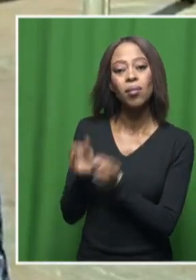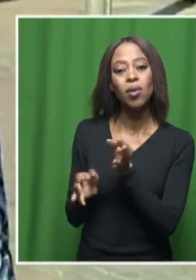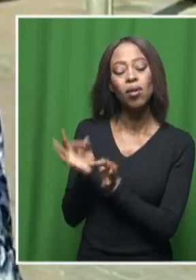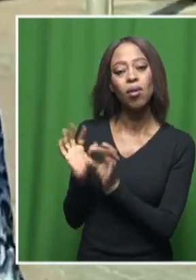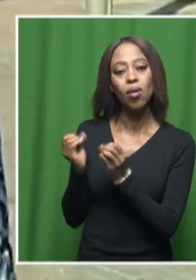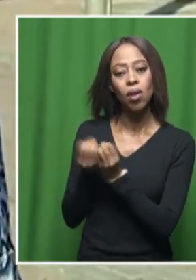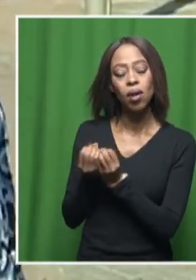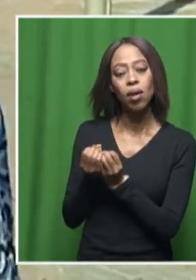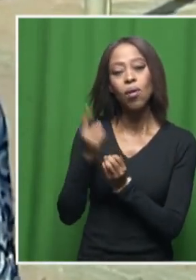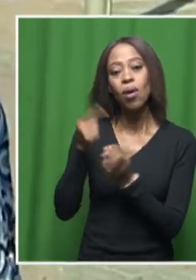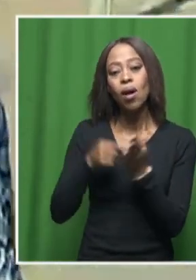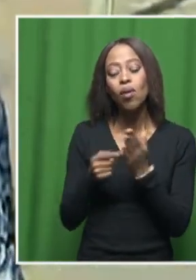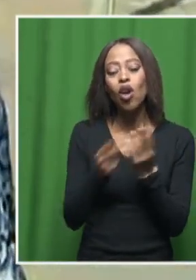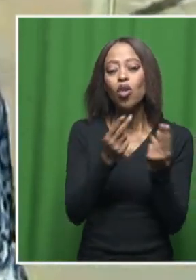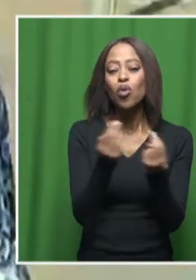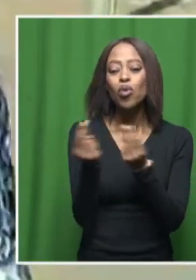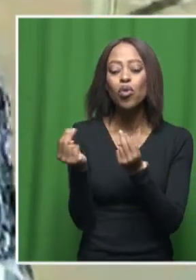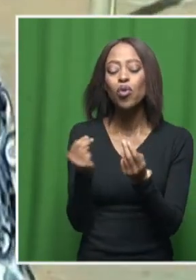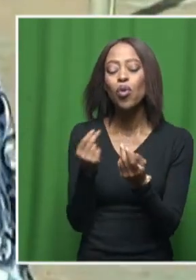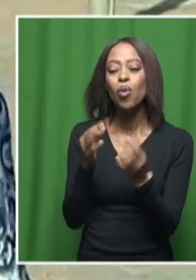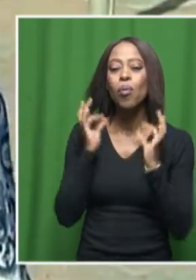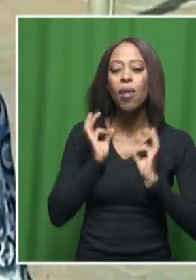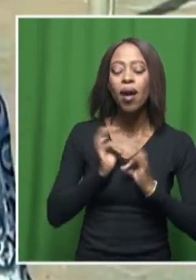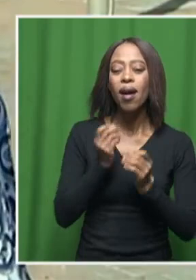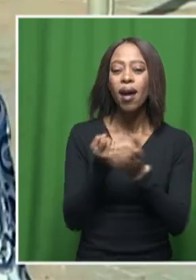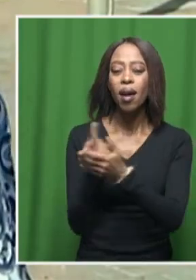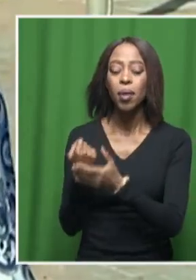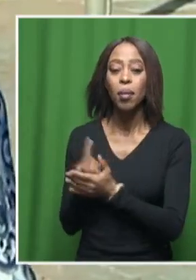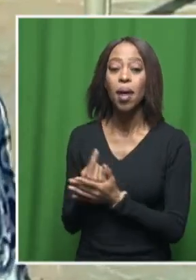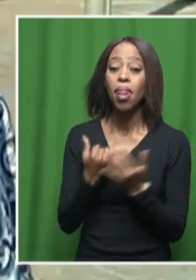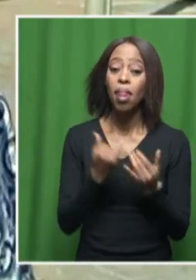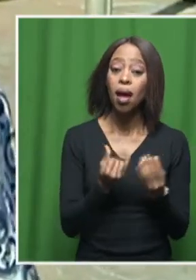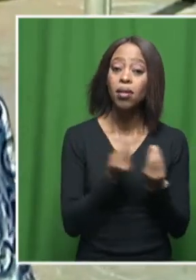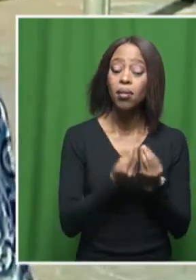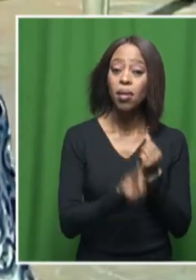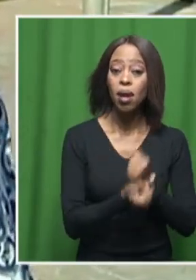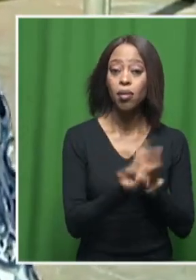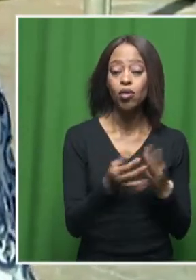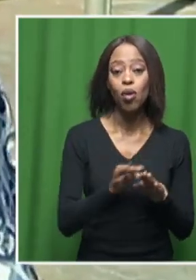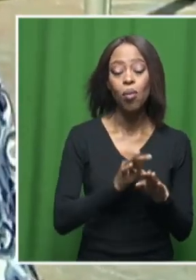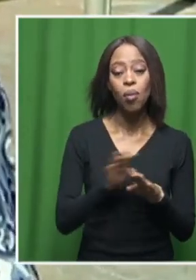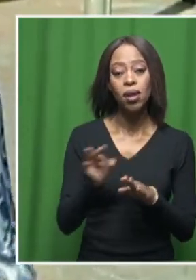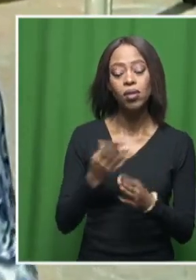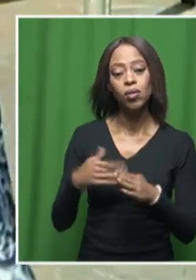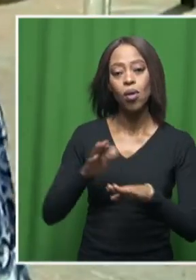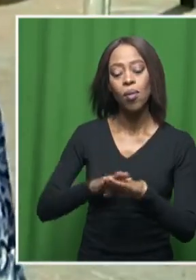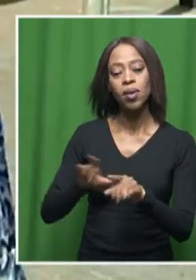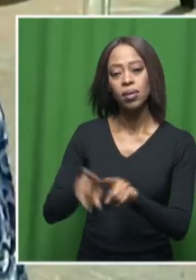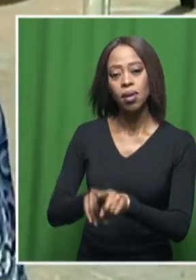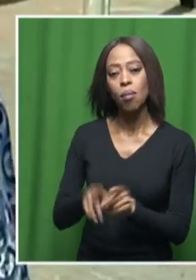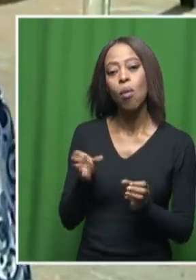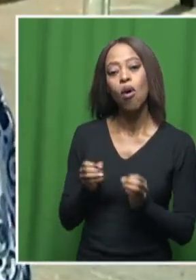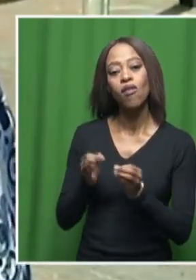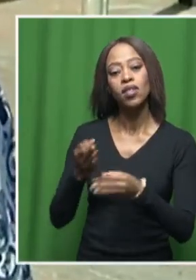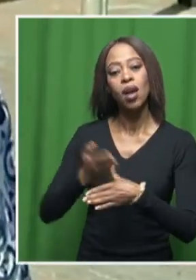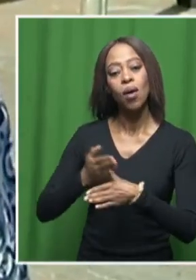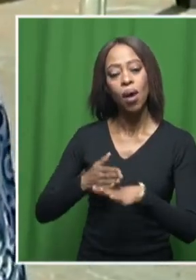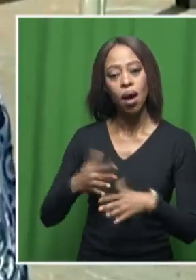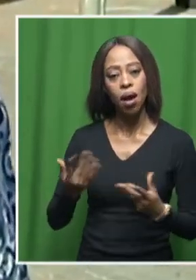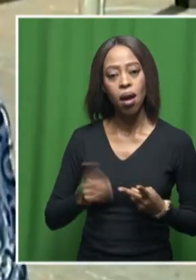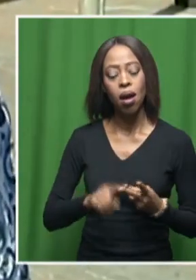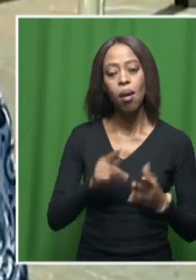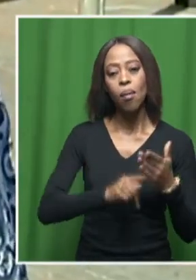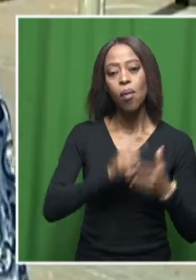week there's a mayor, the following week there's no mayor. When that happens, plans shifts, officials stop working, projects